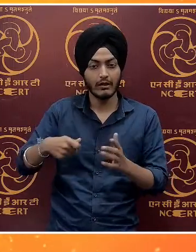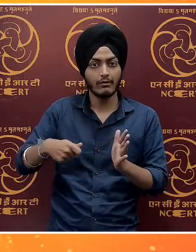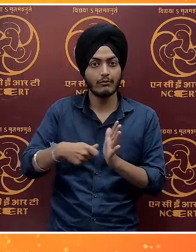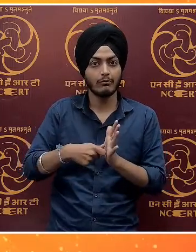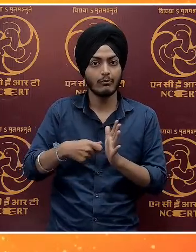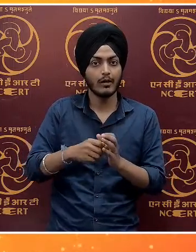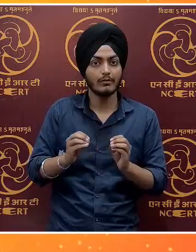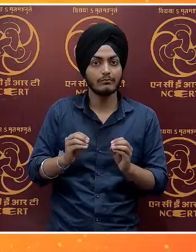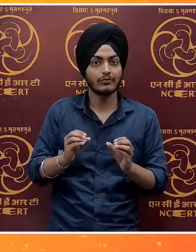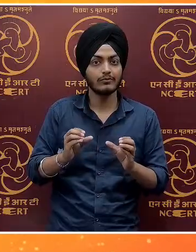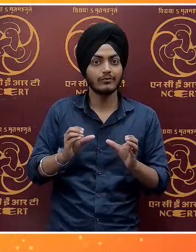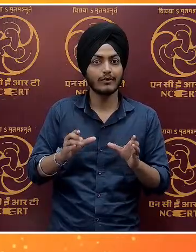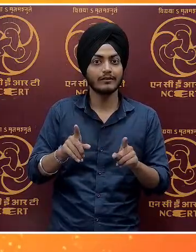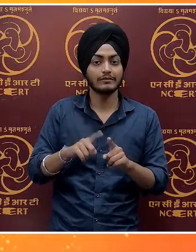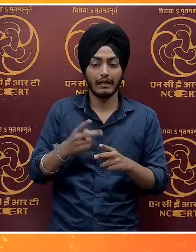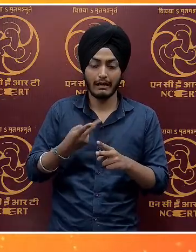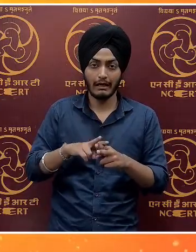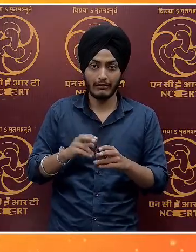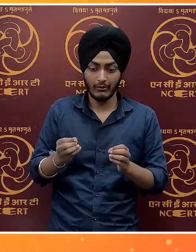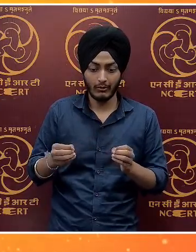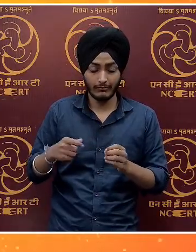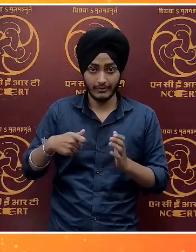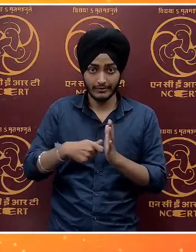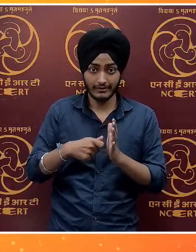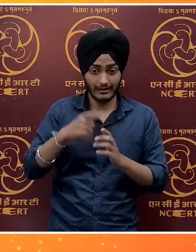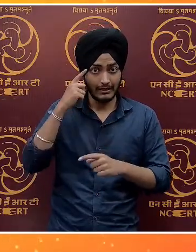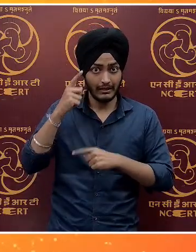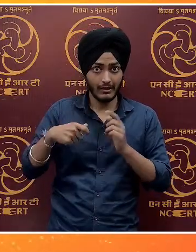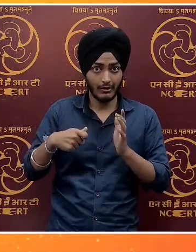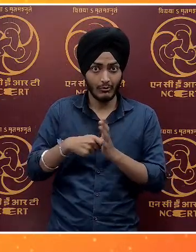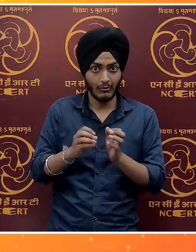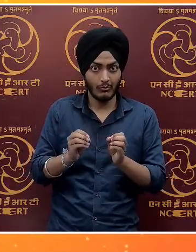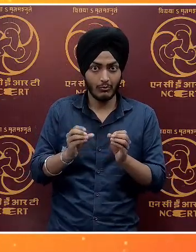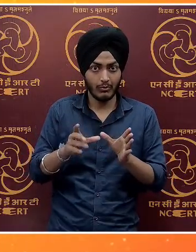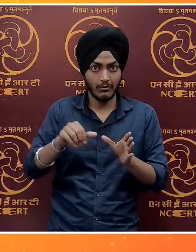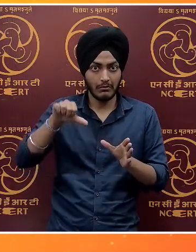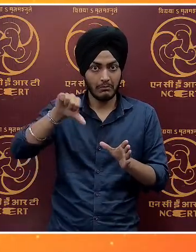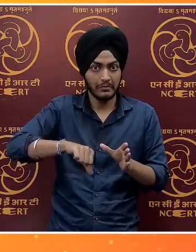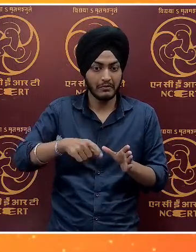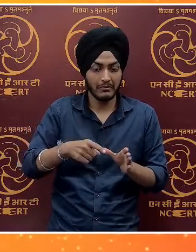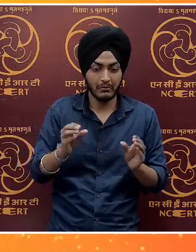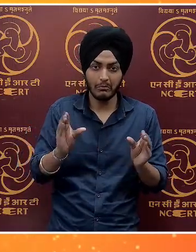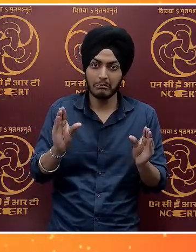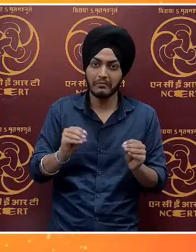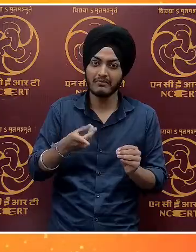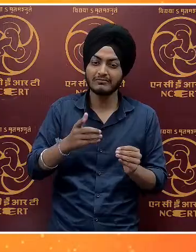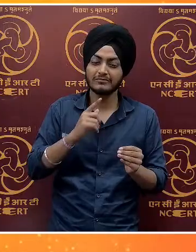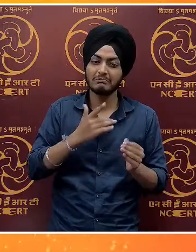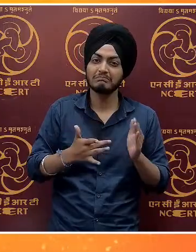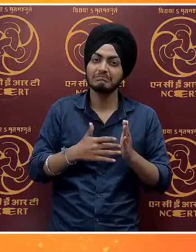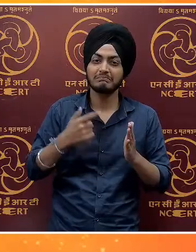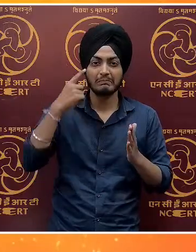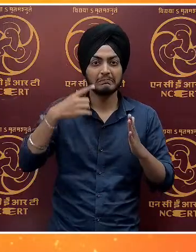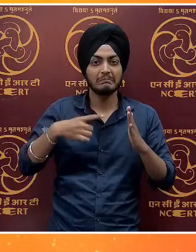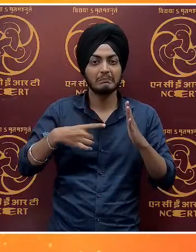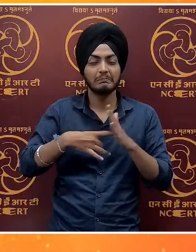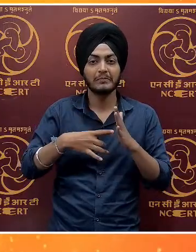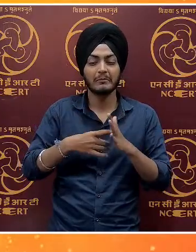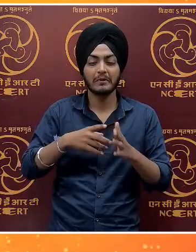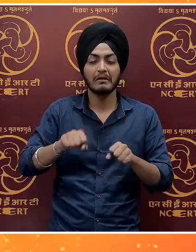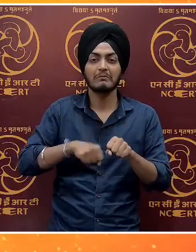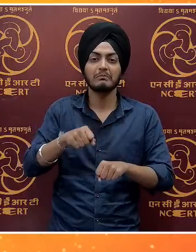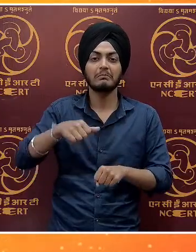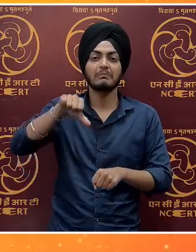if there will be no air in the tire, we will not be able to ride the bicycle. Oh, that's why we call